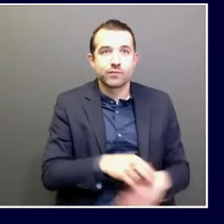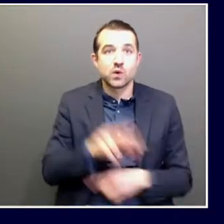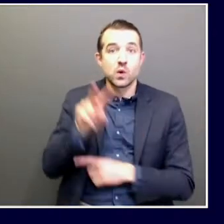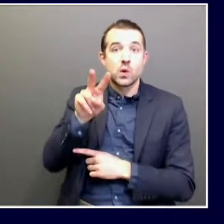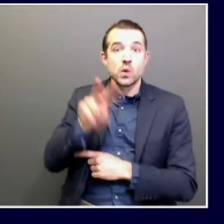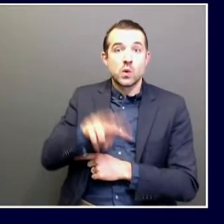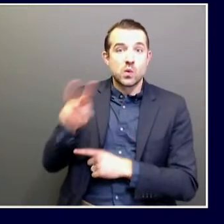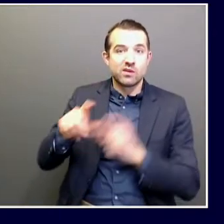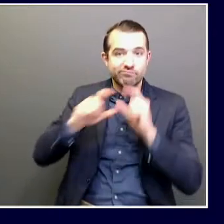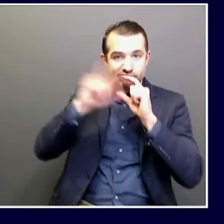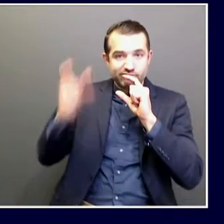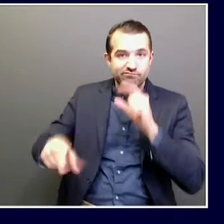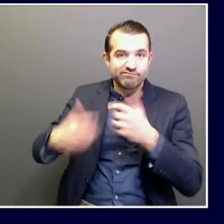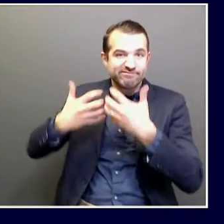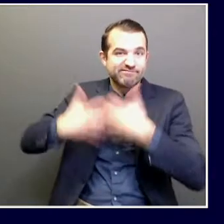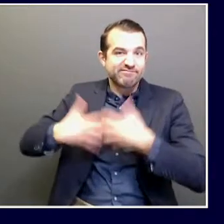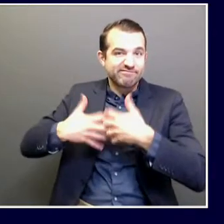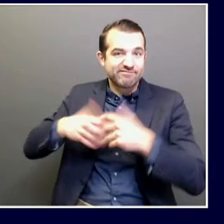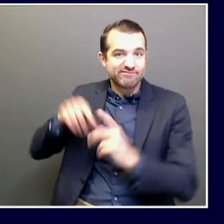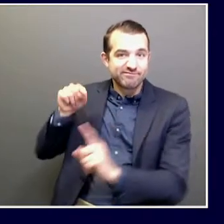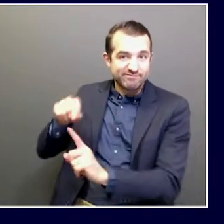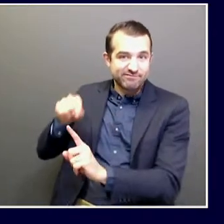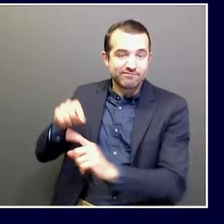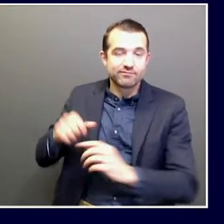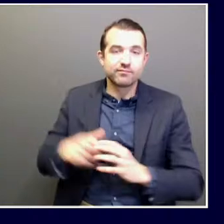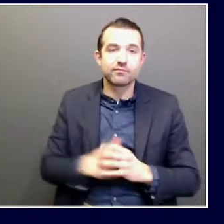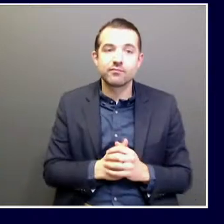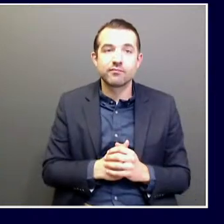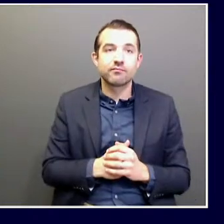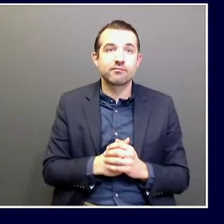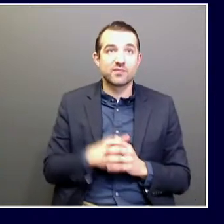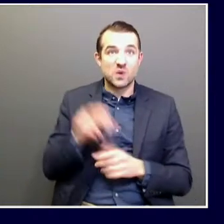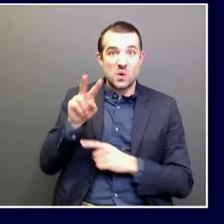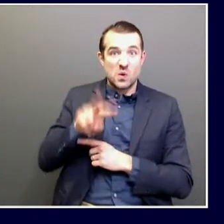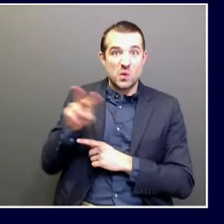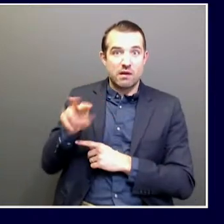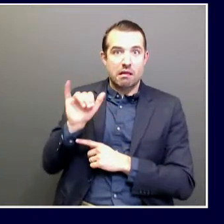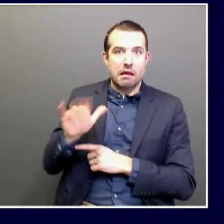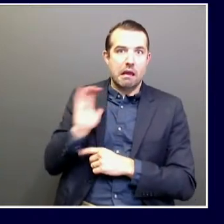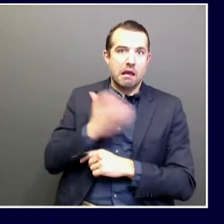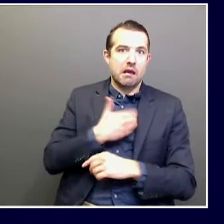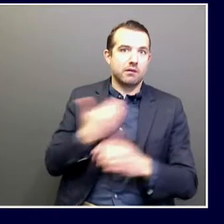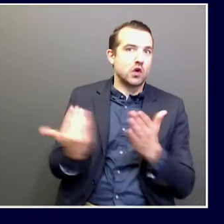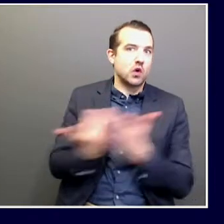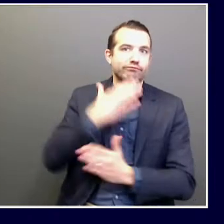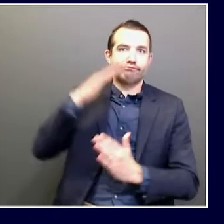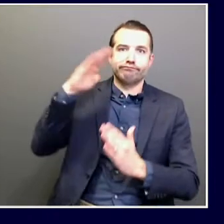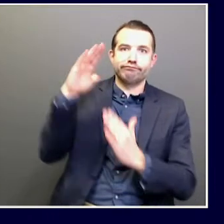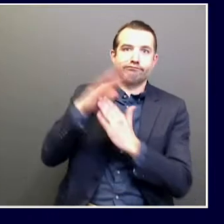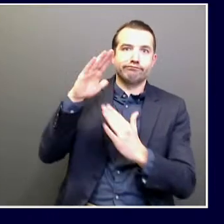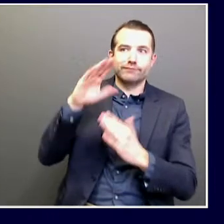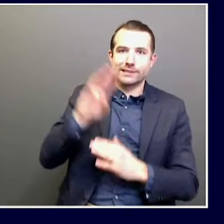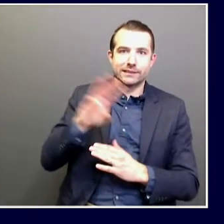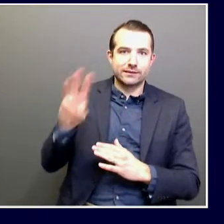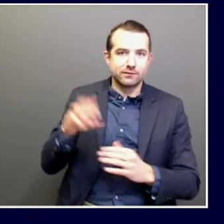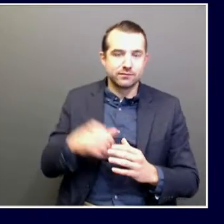on a ventilator, is unfortunately a new high mark for a number of patients ventilated during the pandemic in